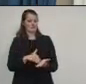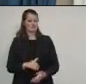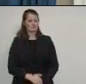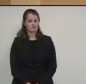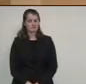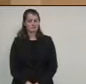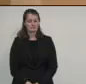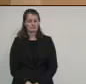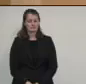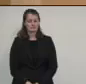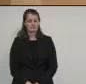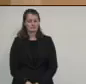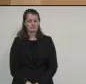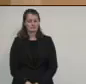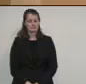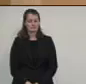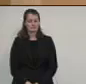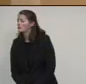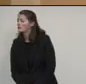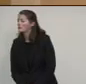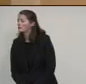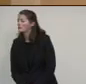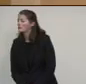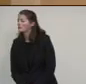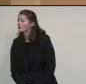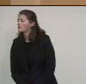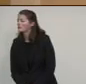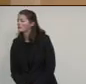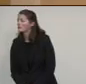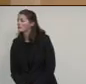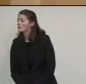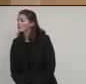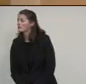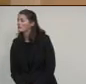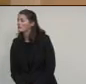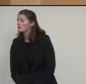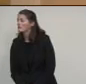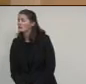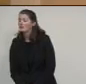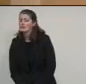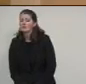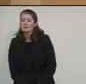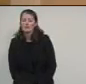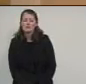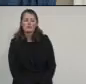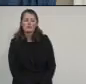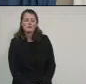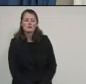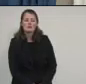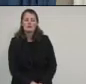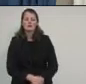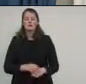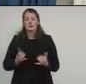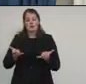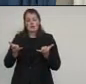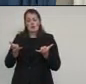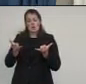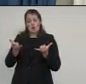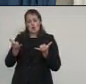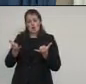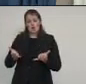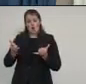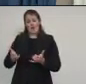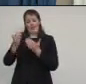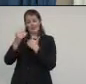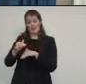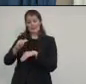social distancing, and they're saying, look, don't let the big ones open before you let the little ones open, because then we'll be out of business. We'll lose all our customers. You